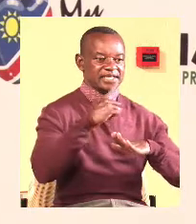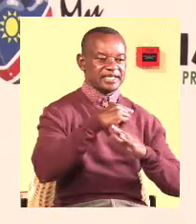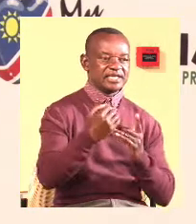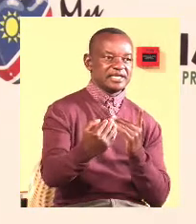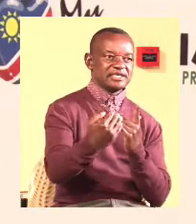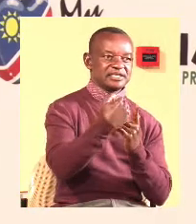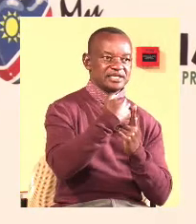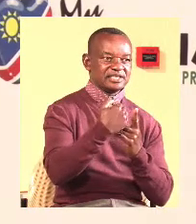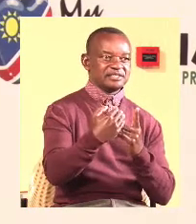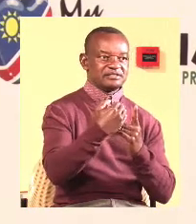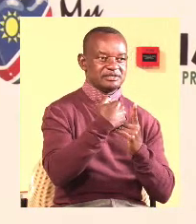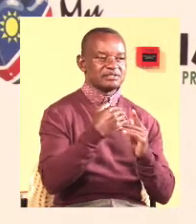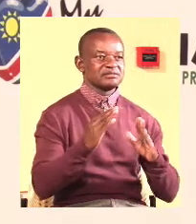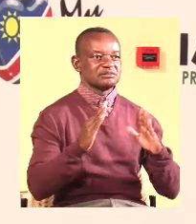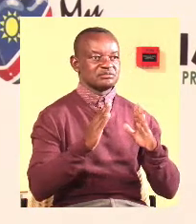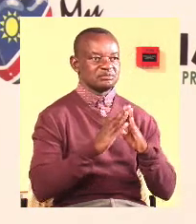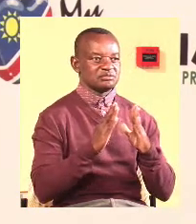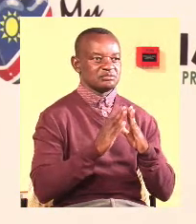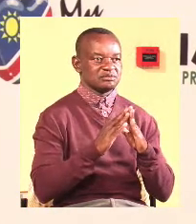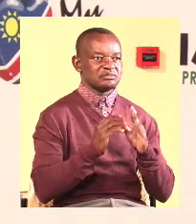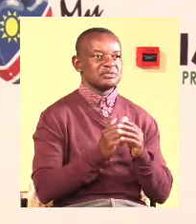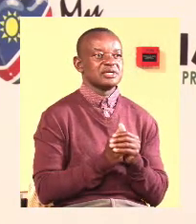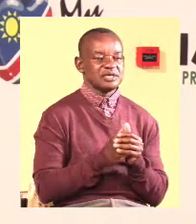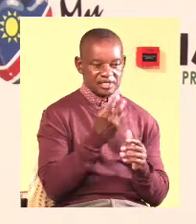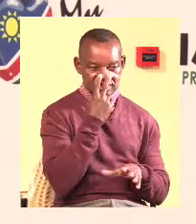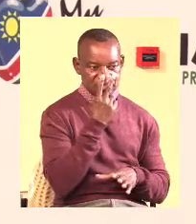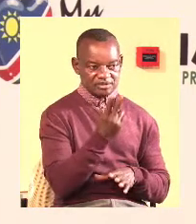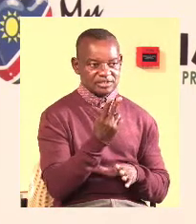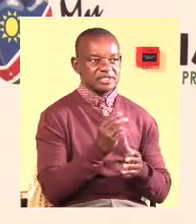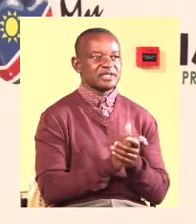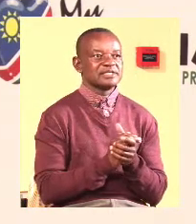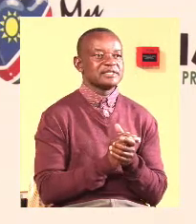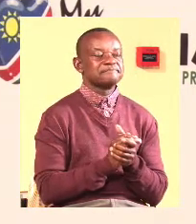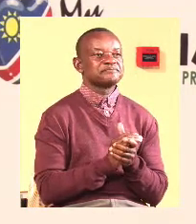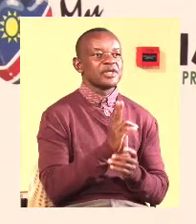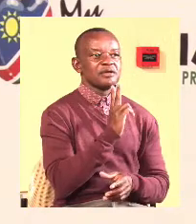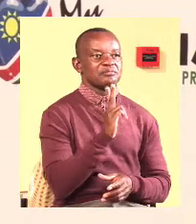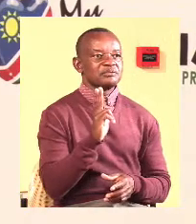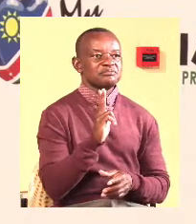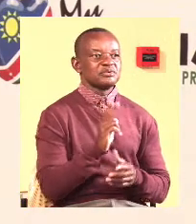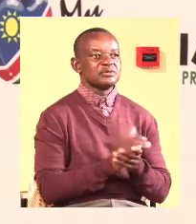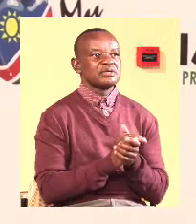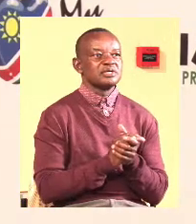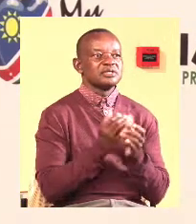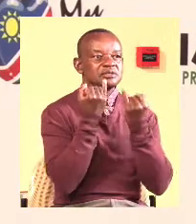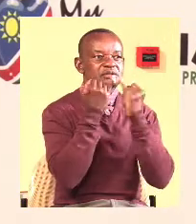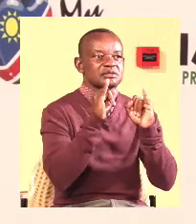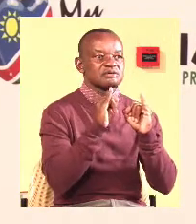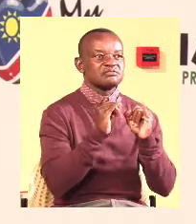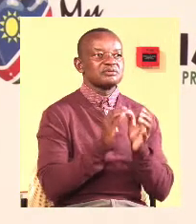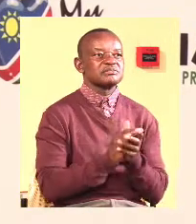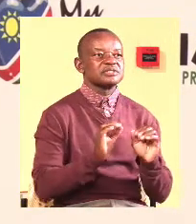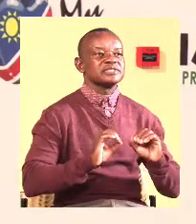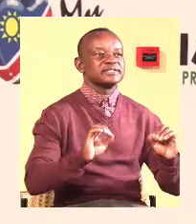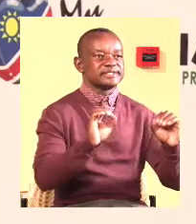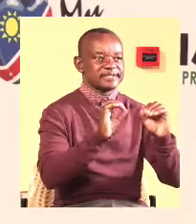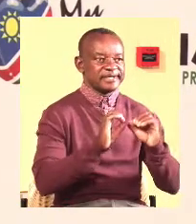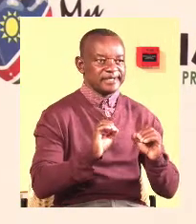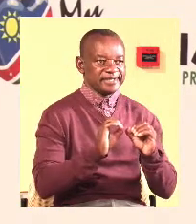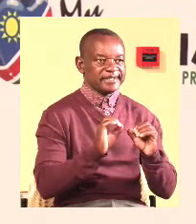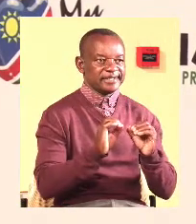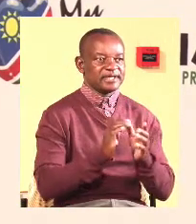less access to media are also getting this information. So they are doing the great job because they